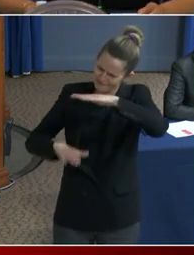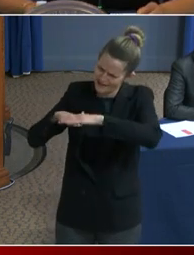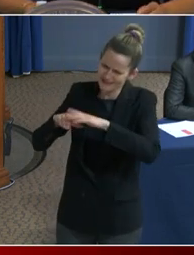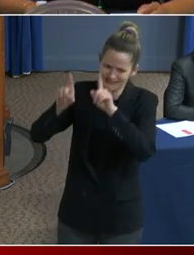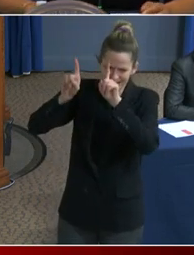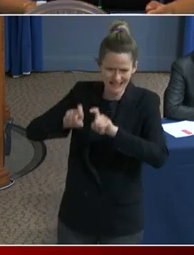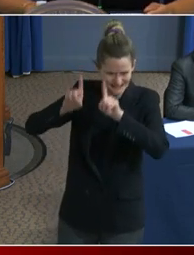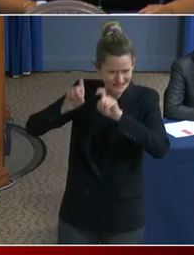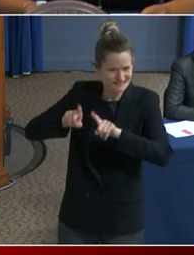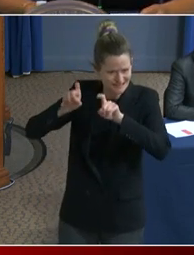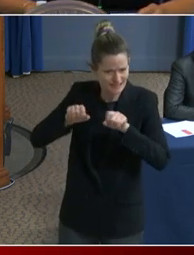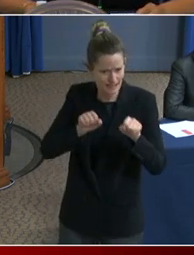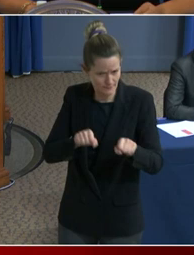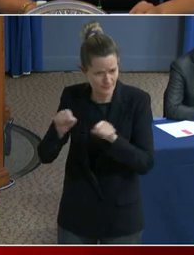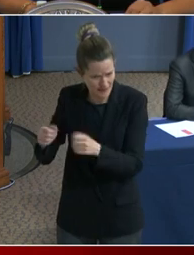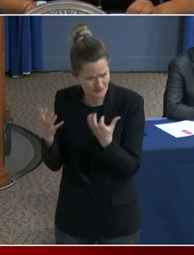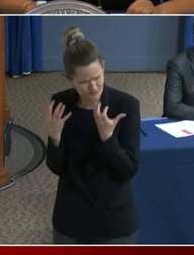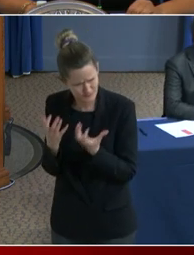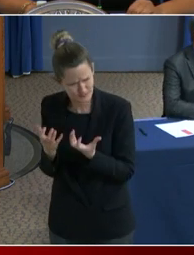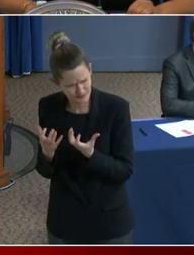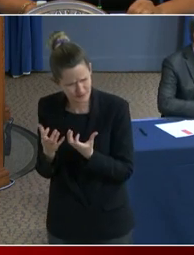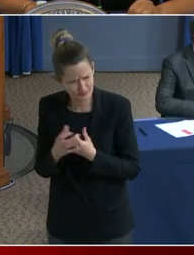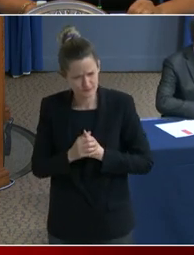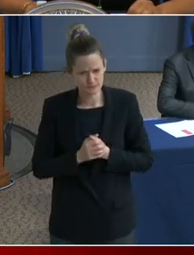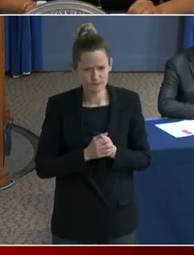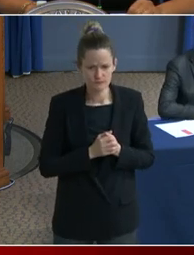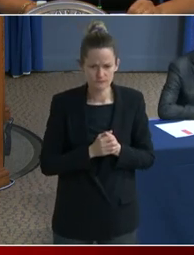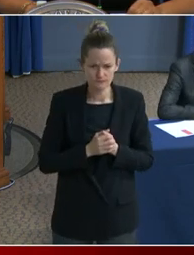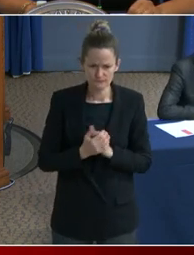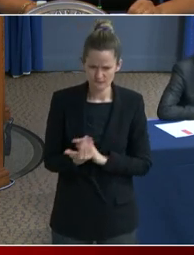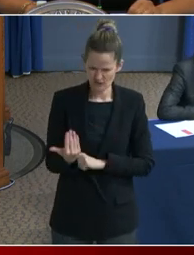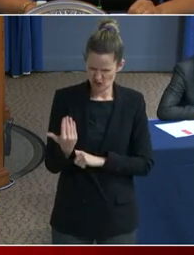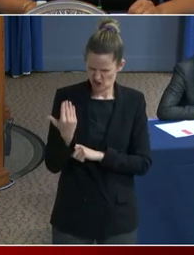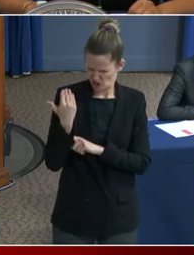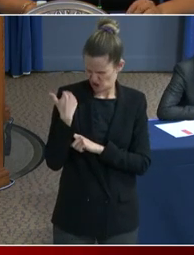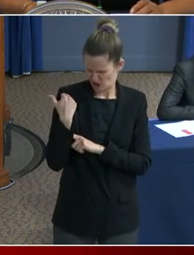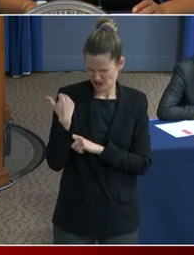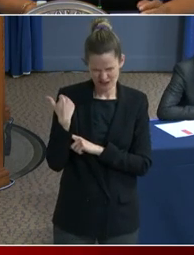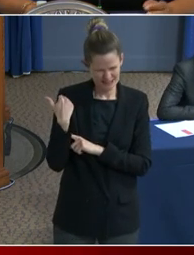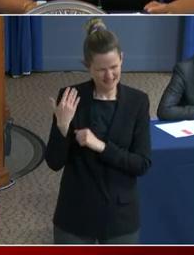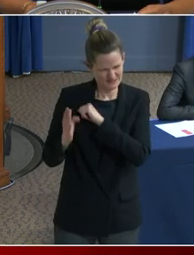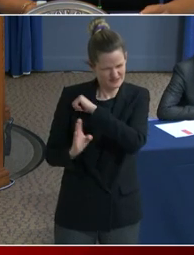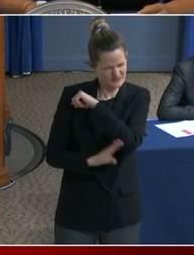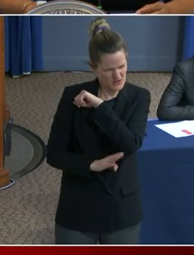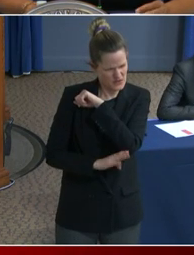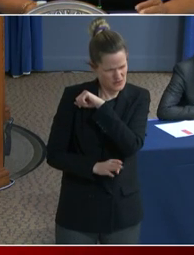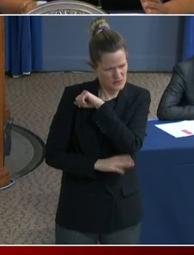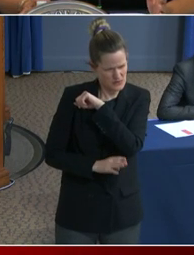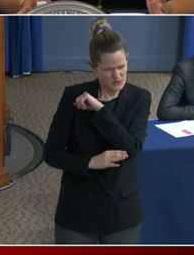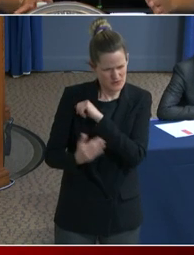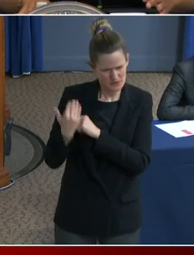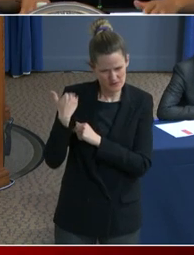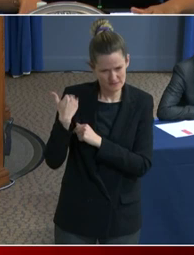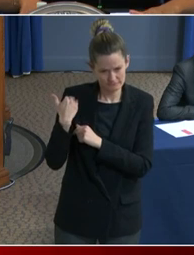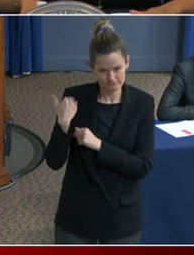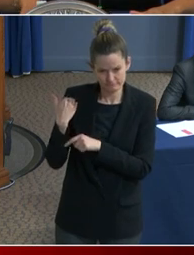be. So earlier in the fall, the authority that I have used throughout this pandemic to